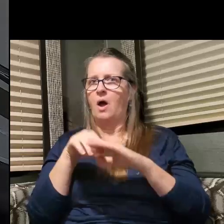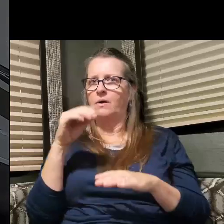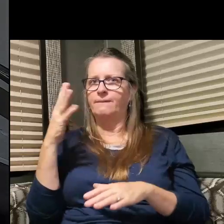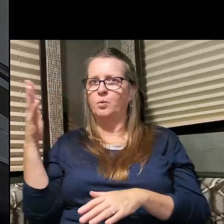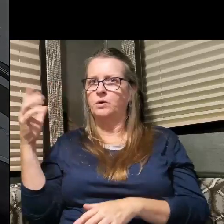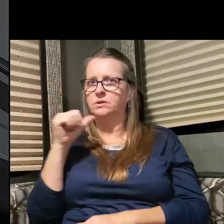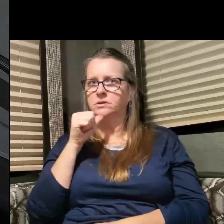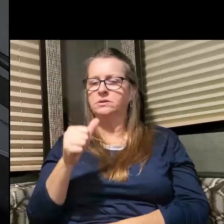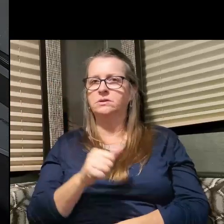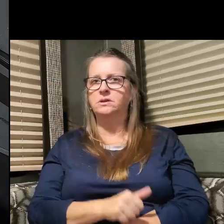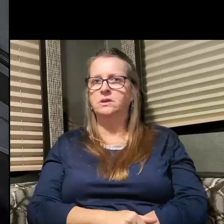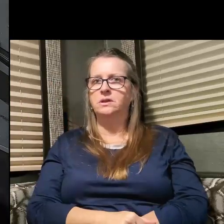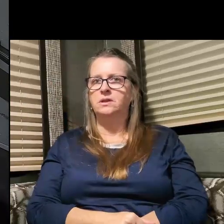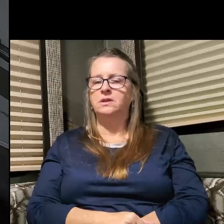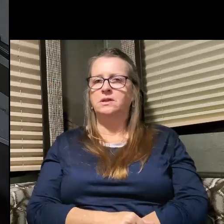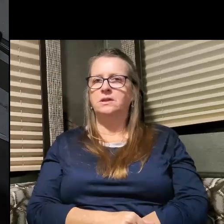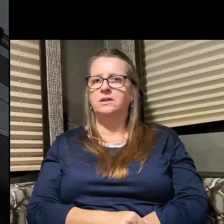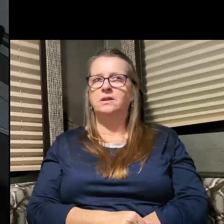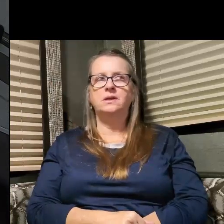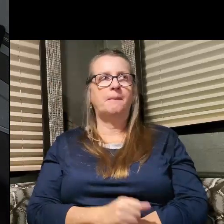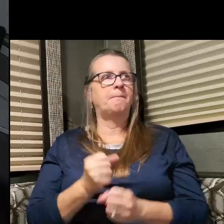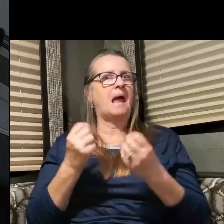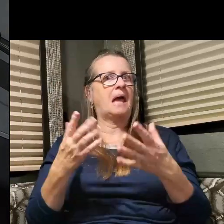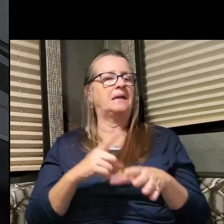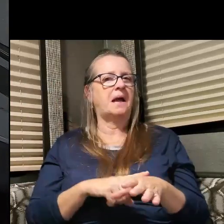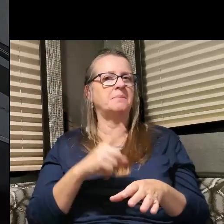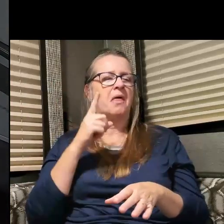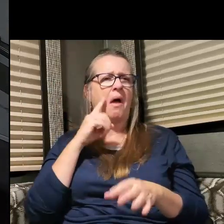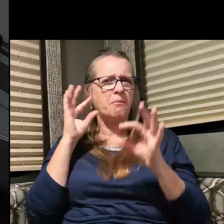there yet. So we're not out of the woods.